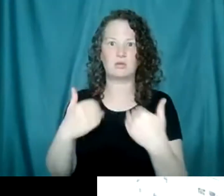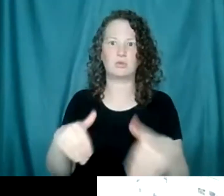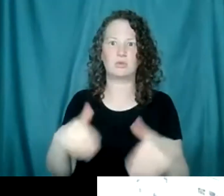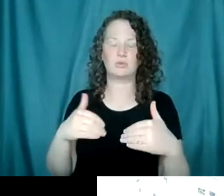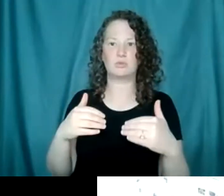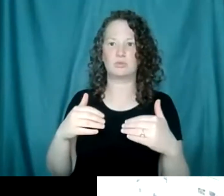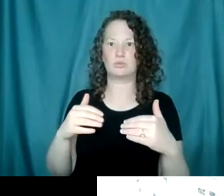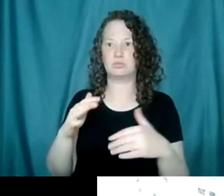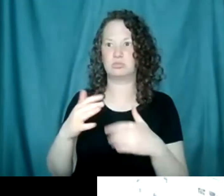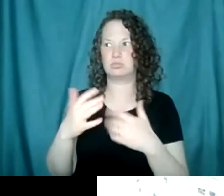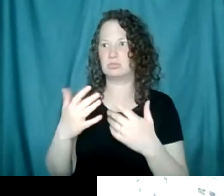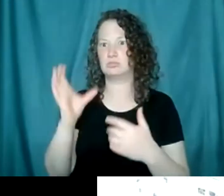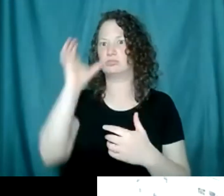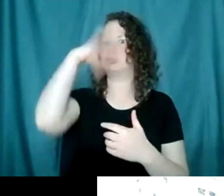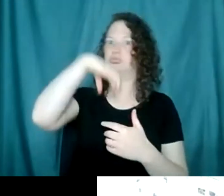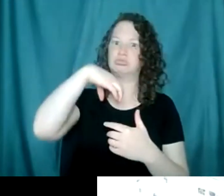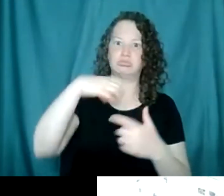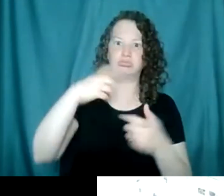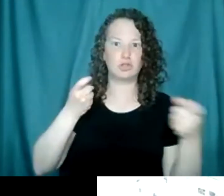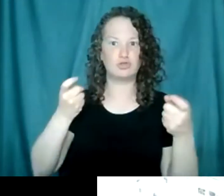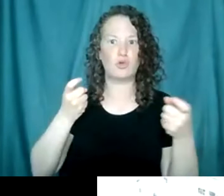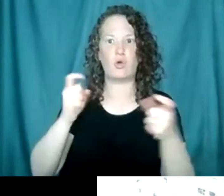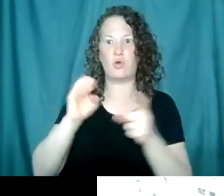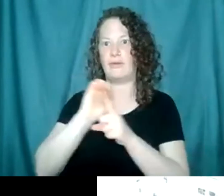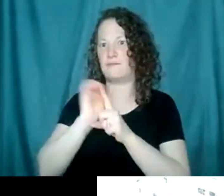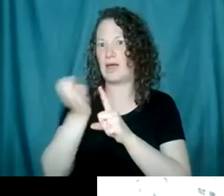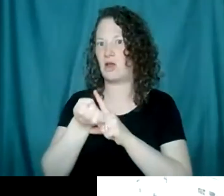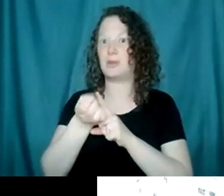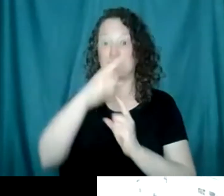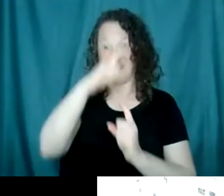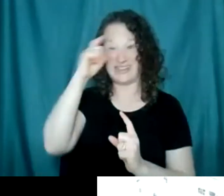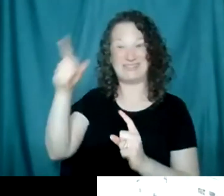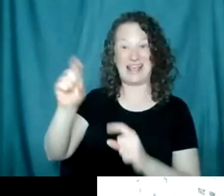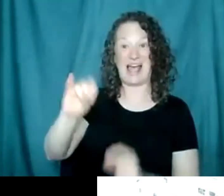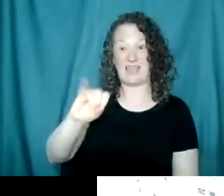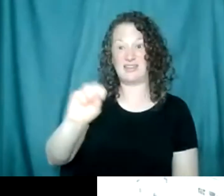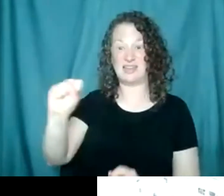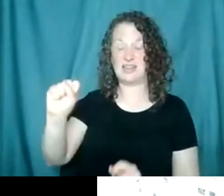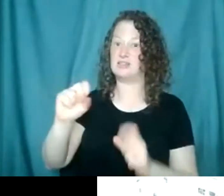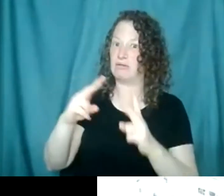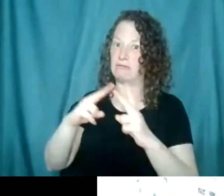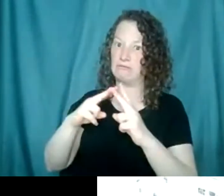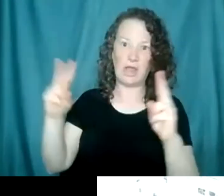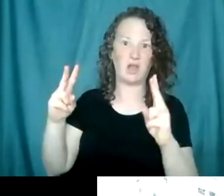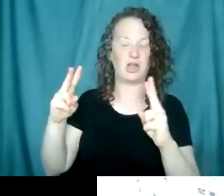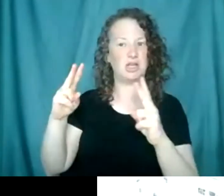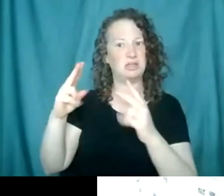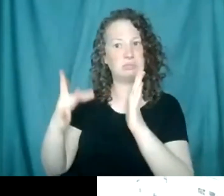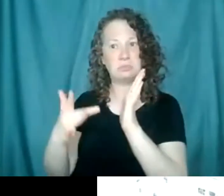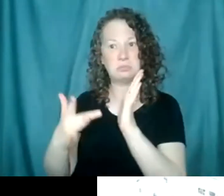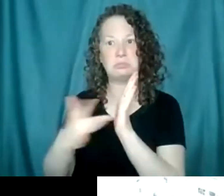controlled environment, because it's like they're in a very engineered system. They don't have access to